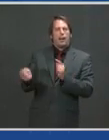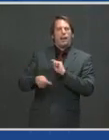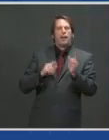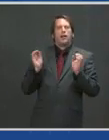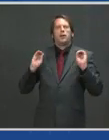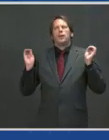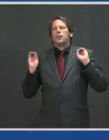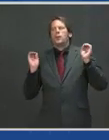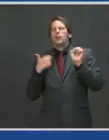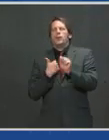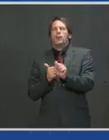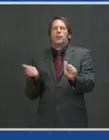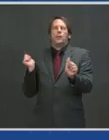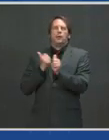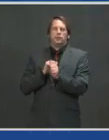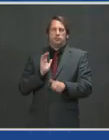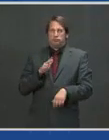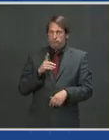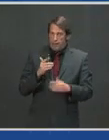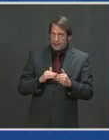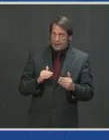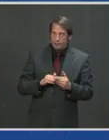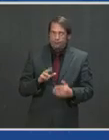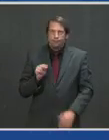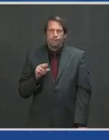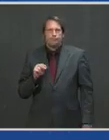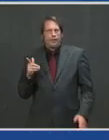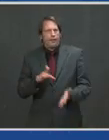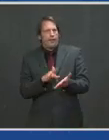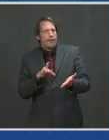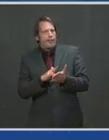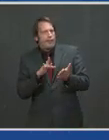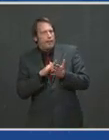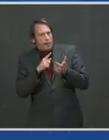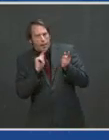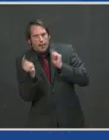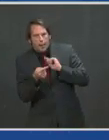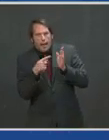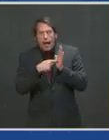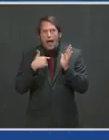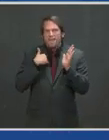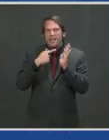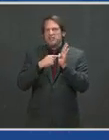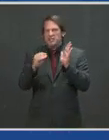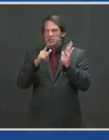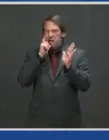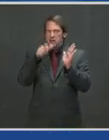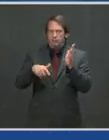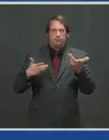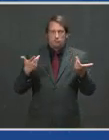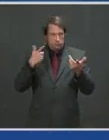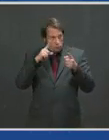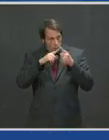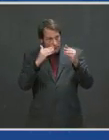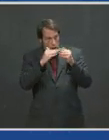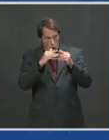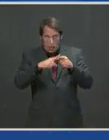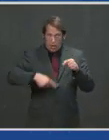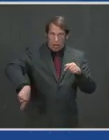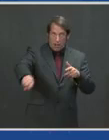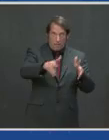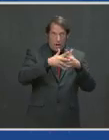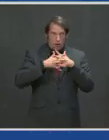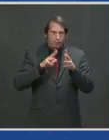It's just not fair. It's not fair to the rest of the American taxpayers. We're going to try to put an end to this.